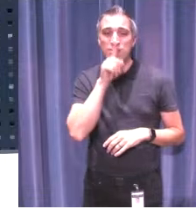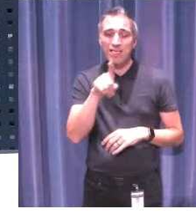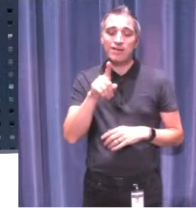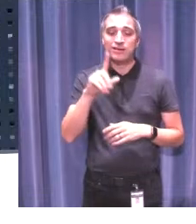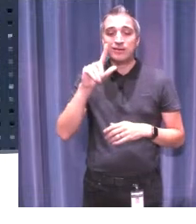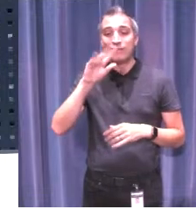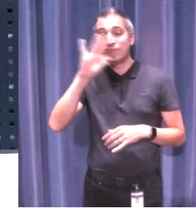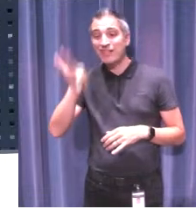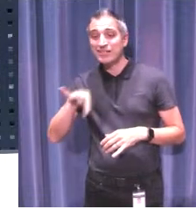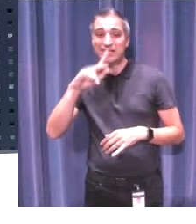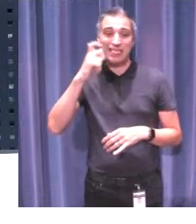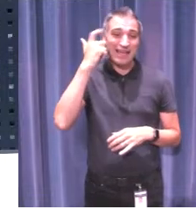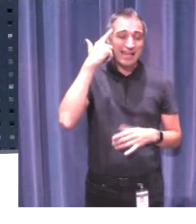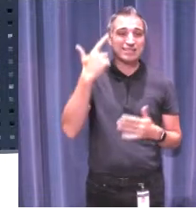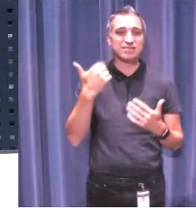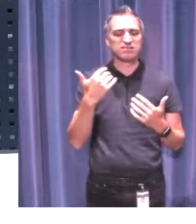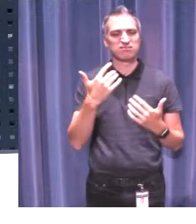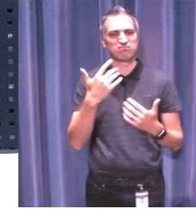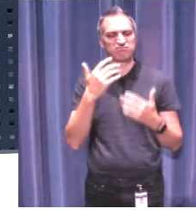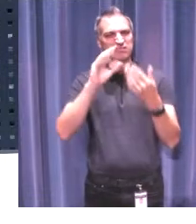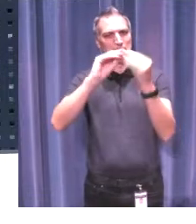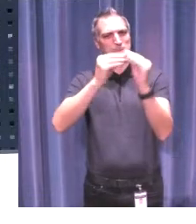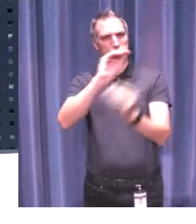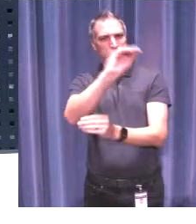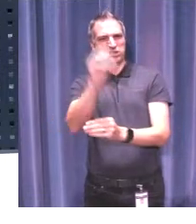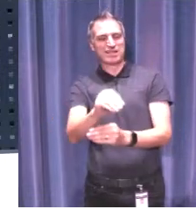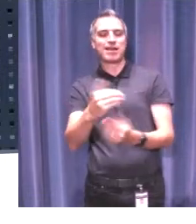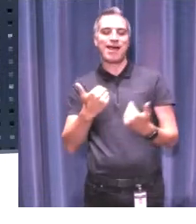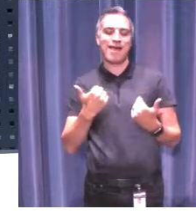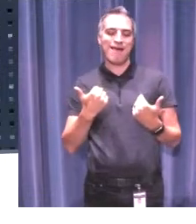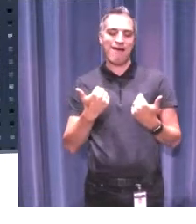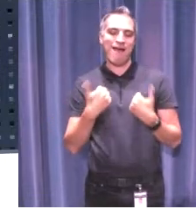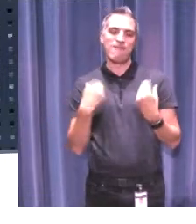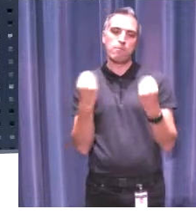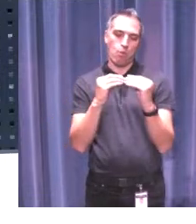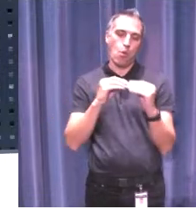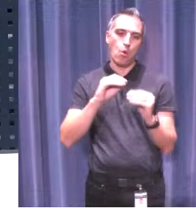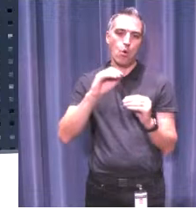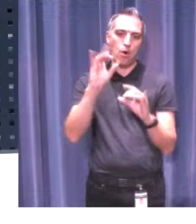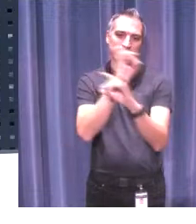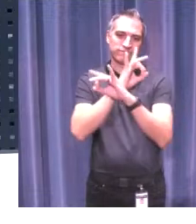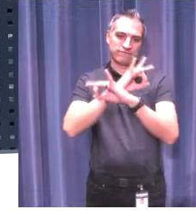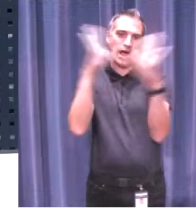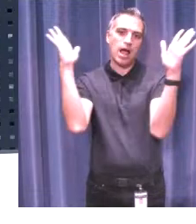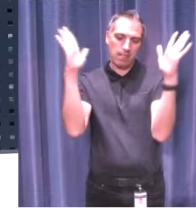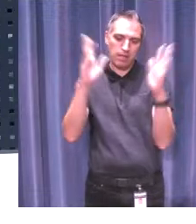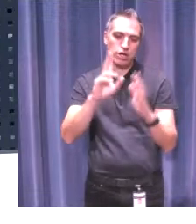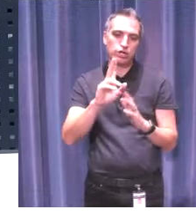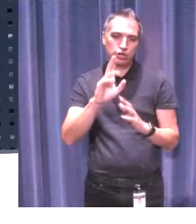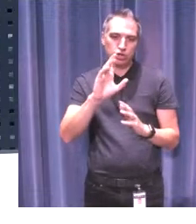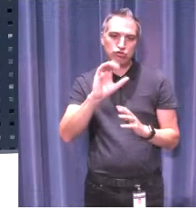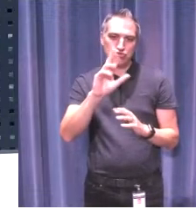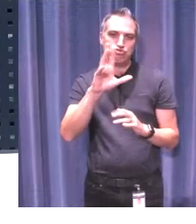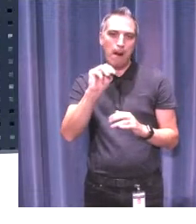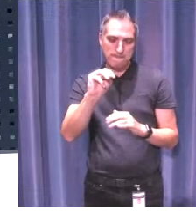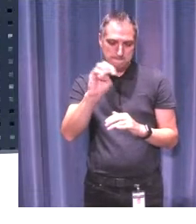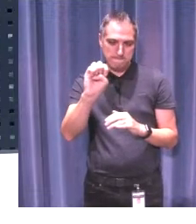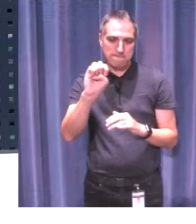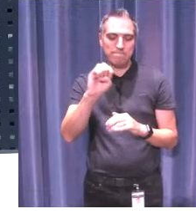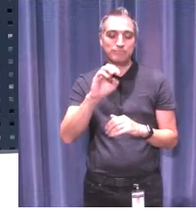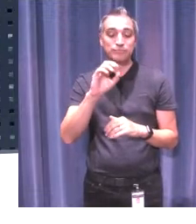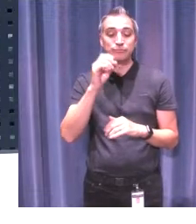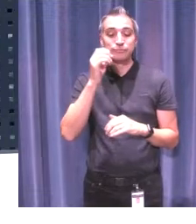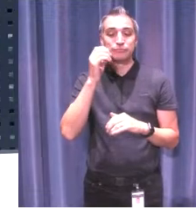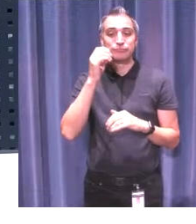Lansing have more violent crime than you'd like. And there was a murder on the Lansing campus before I